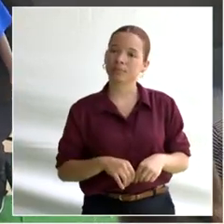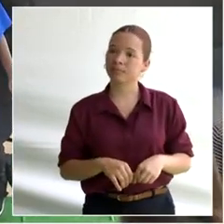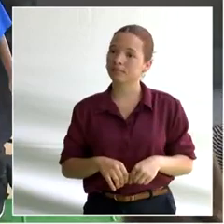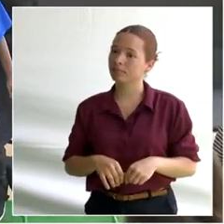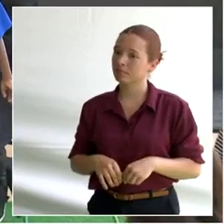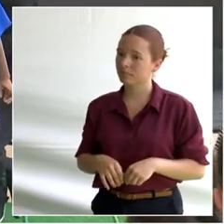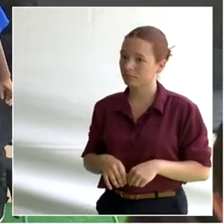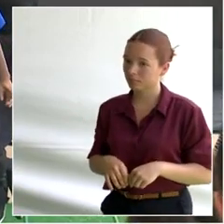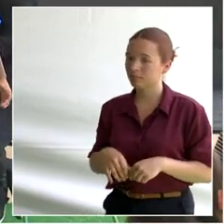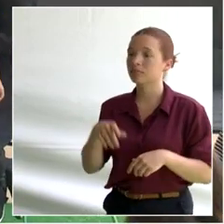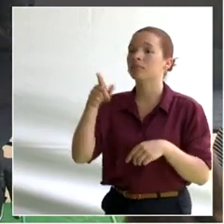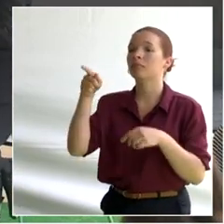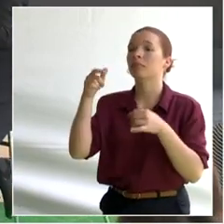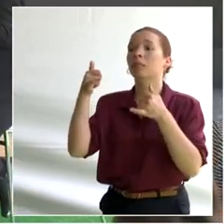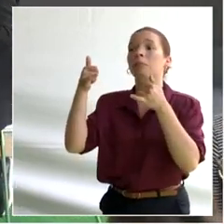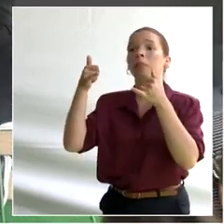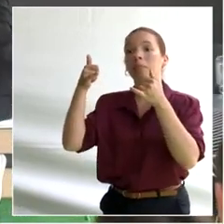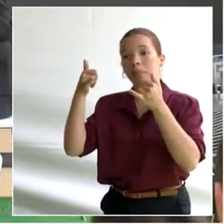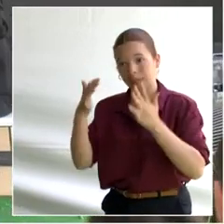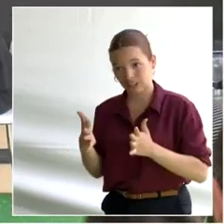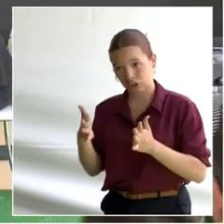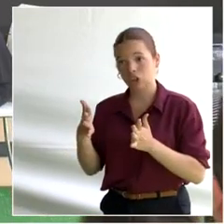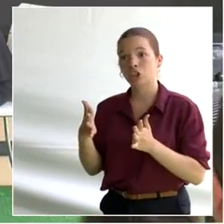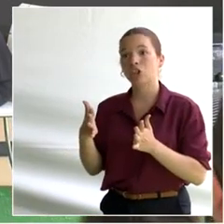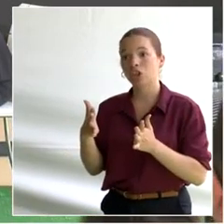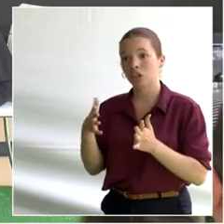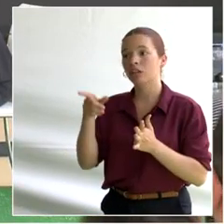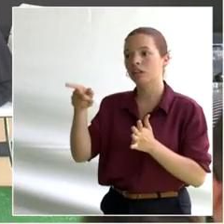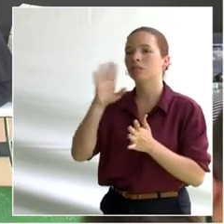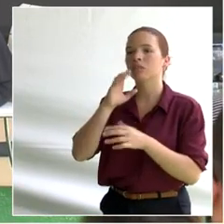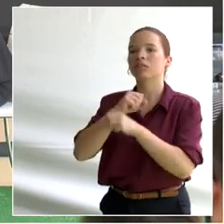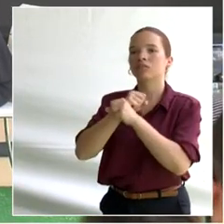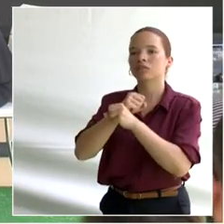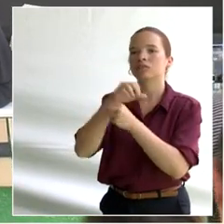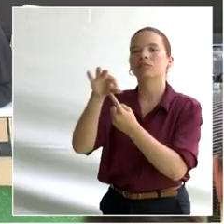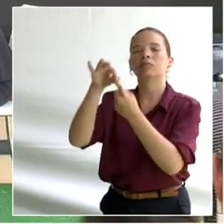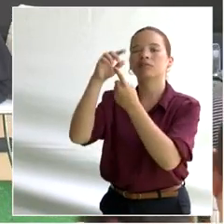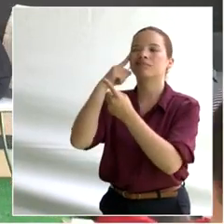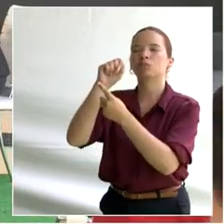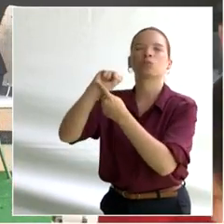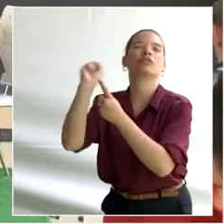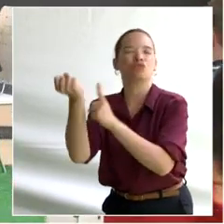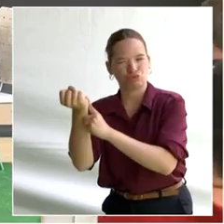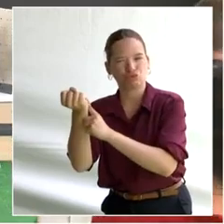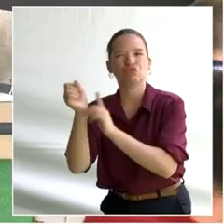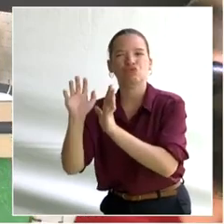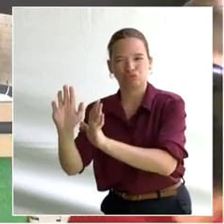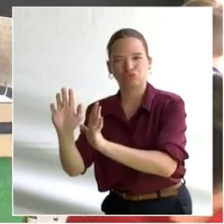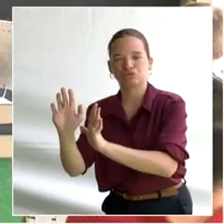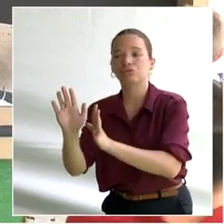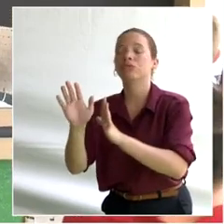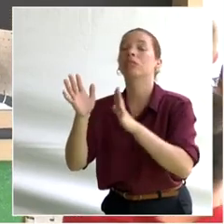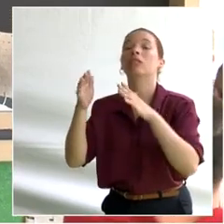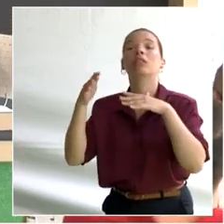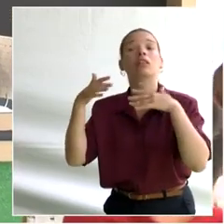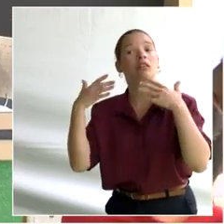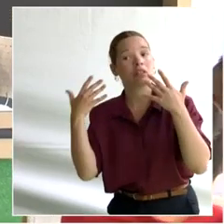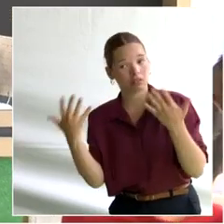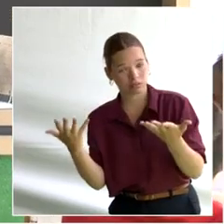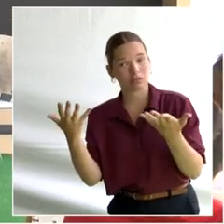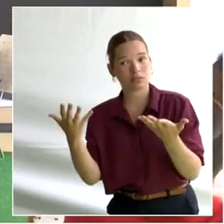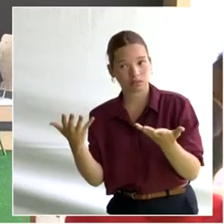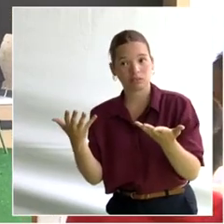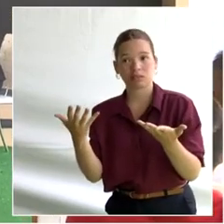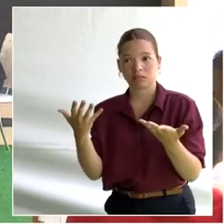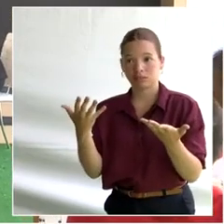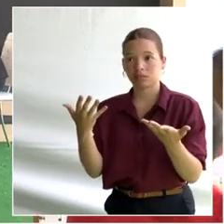in a special line. So what we're going to do now is draw between lines 3, 5, 11,